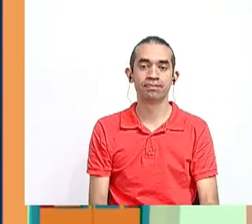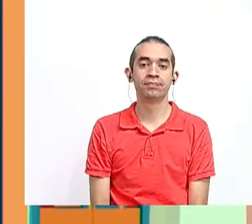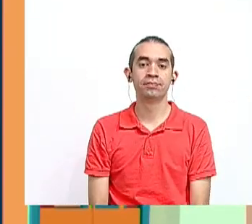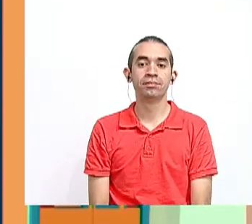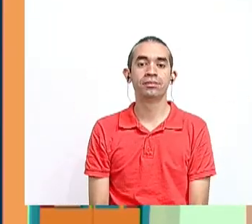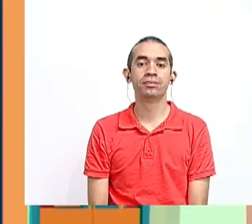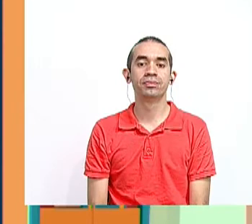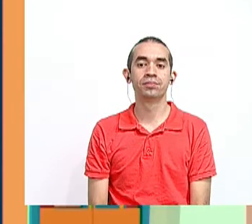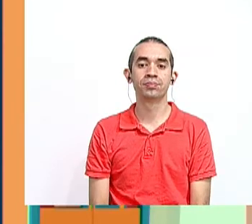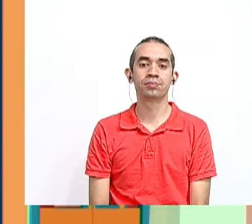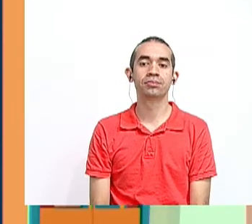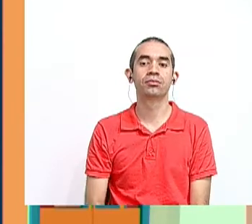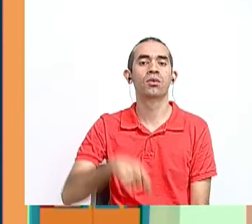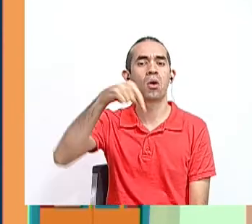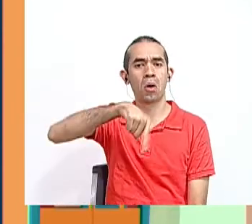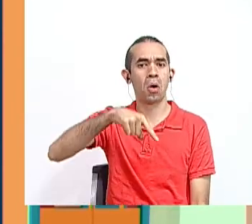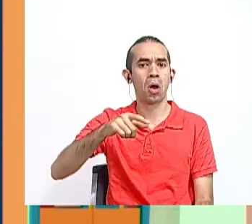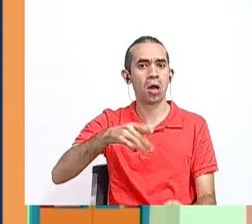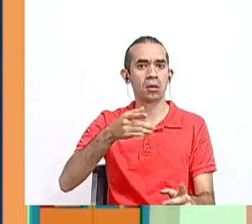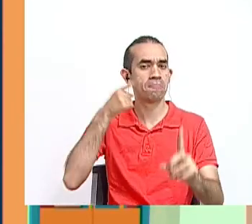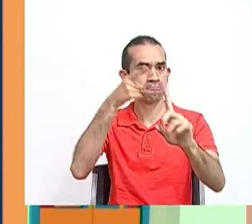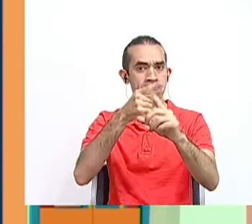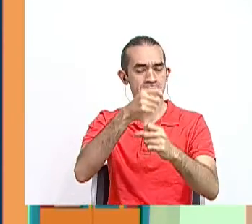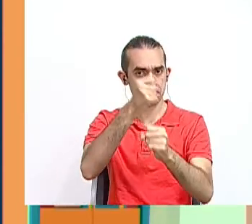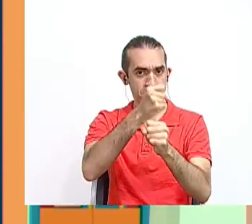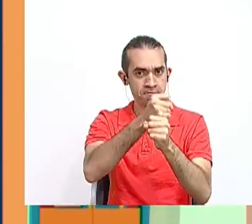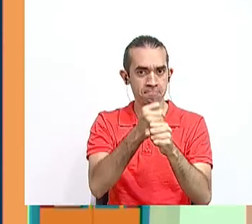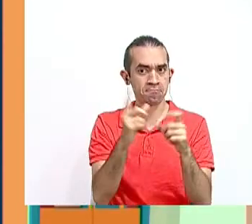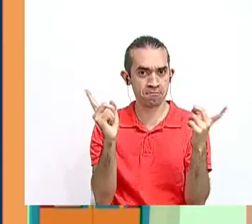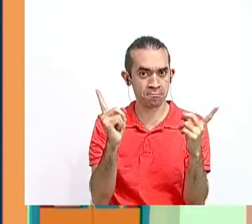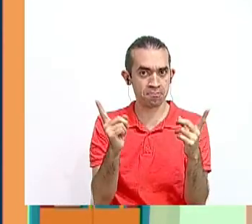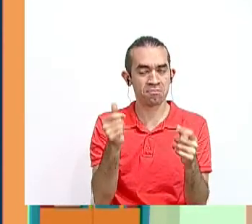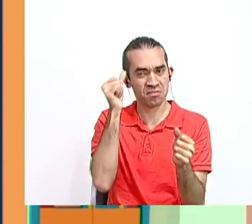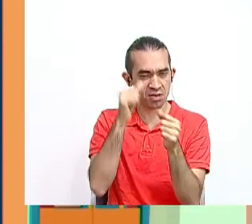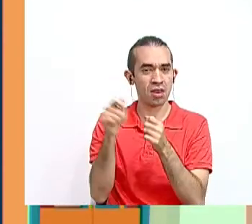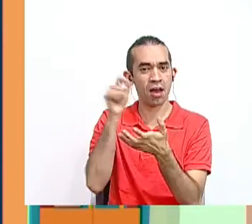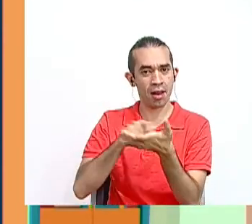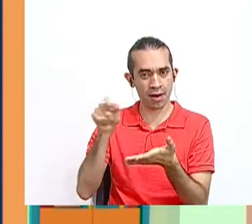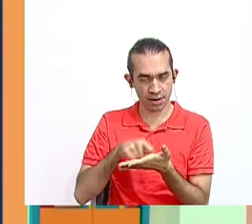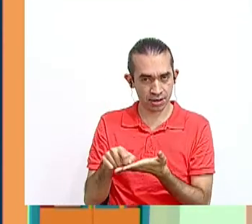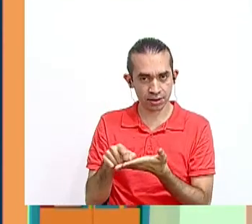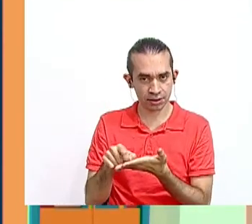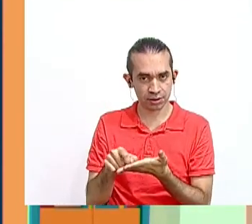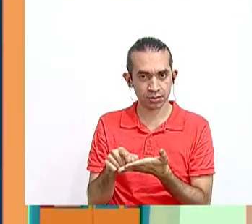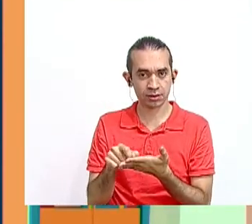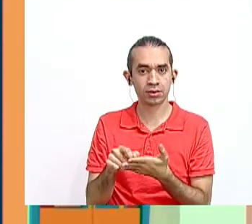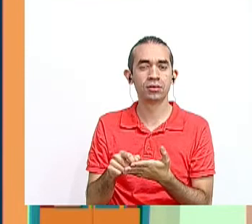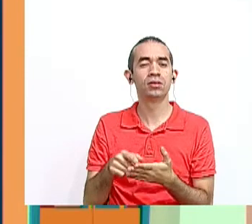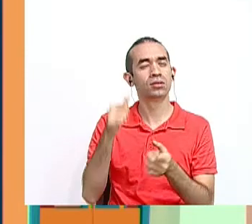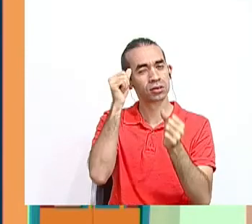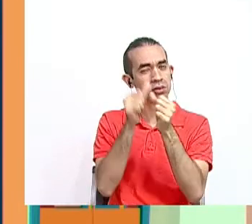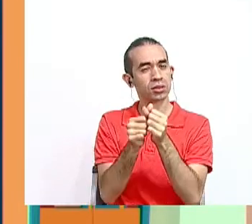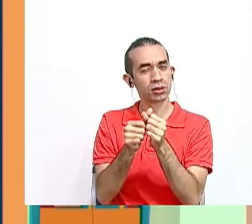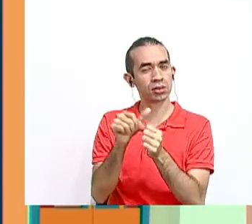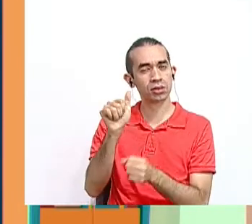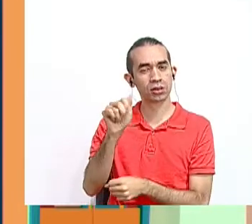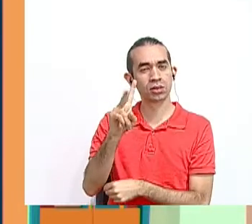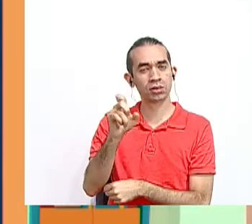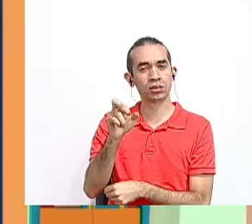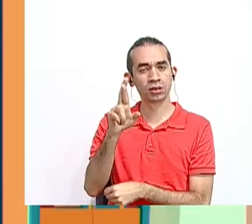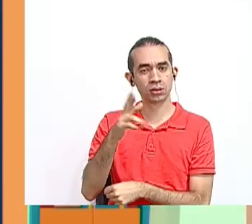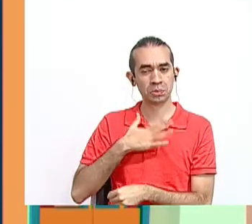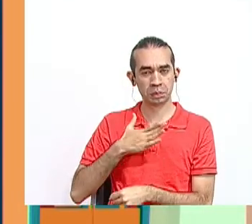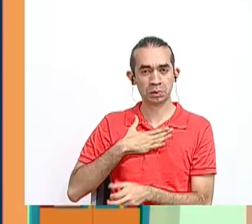today regarding the main task. I told you we're going to be writing. So this is the thing. Remember the avatar I mentioned at the beginning,